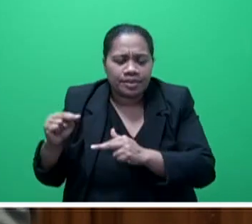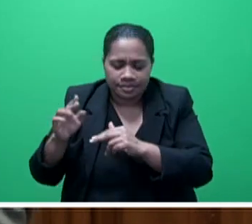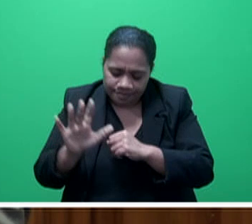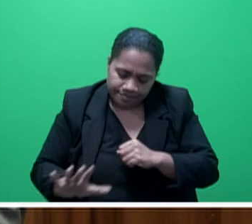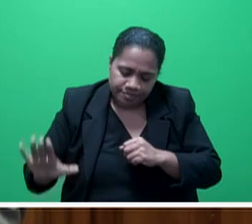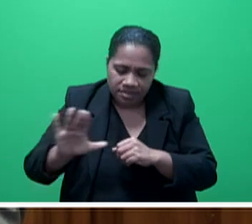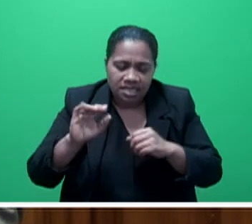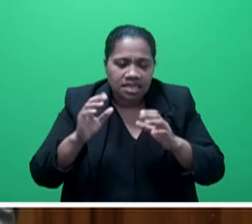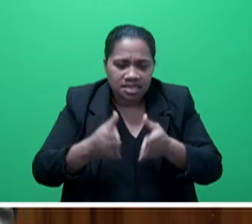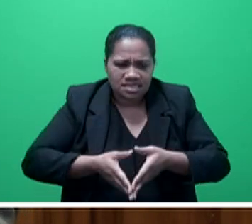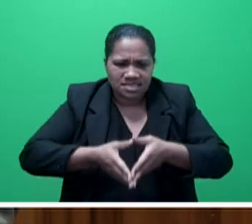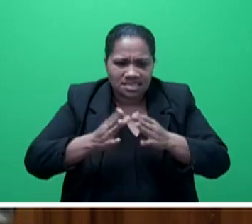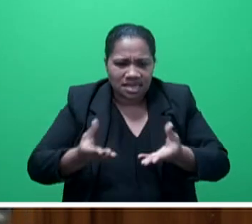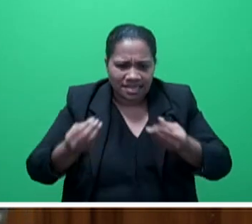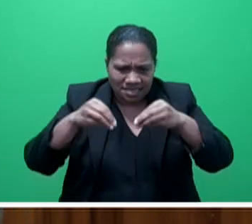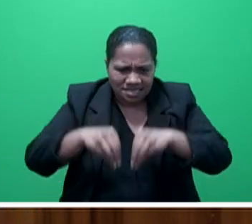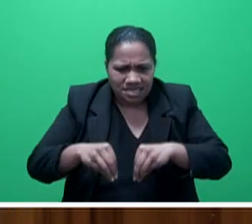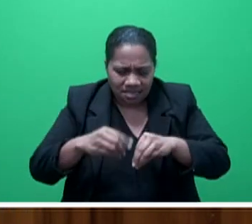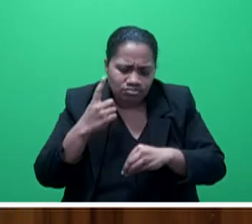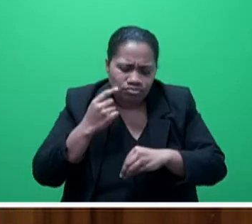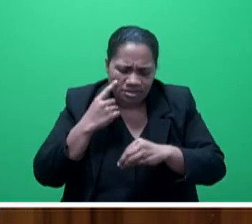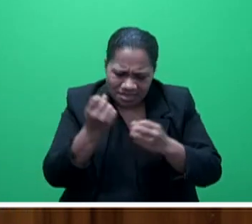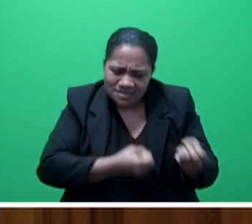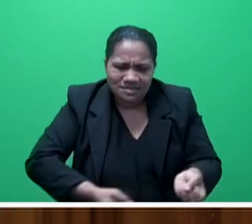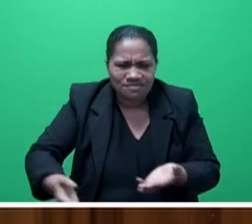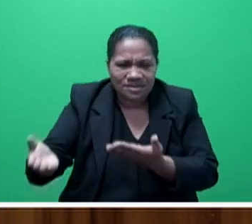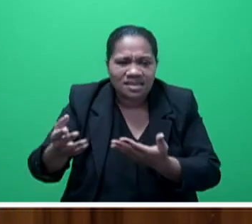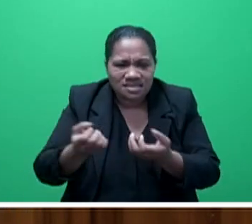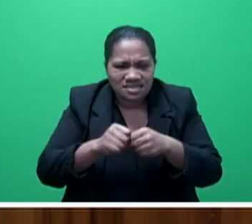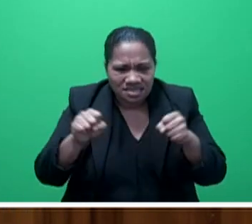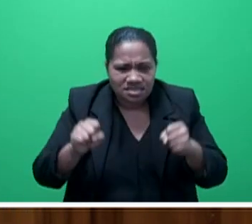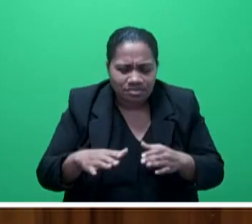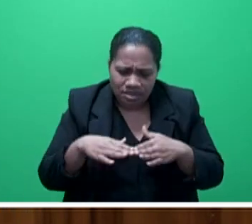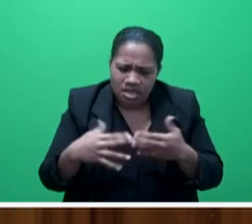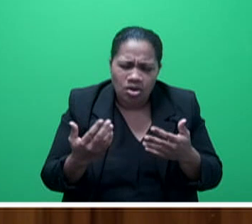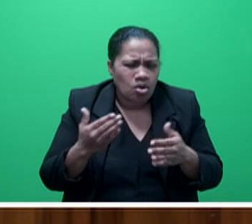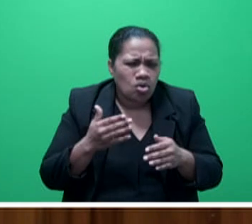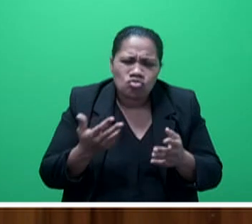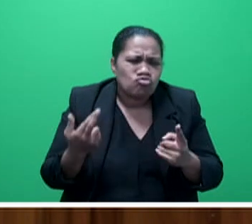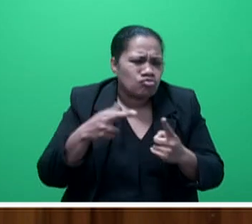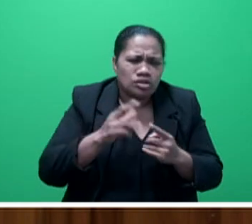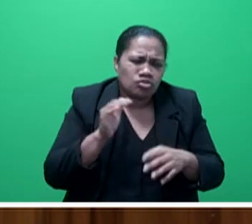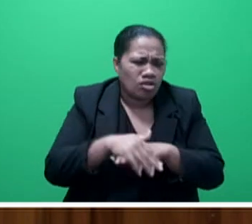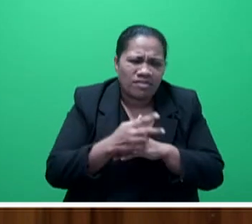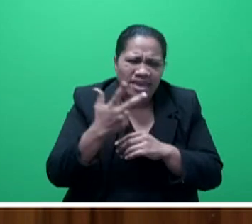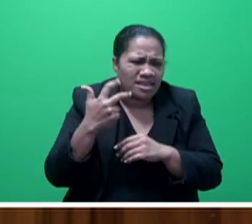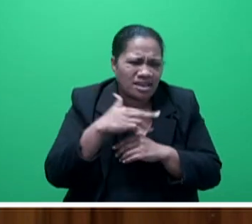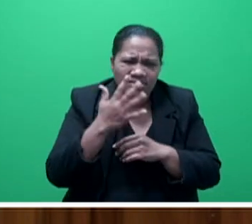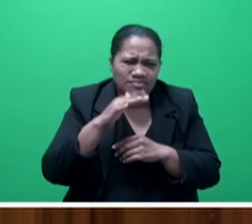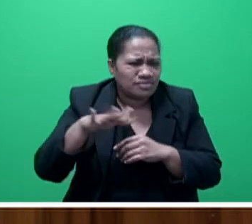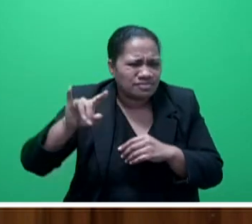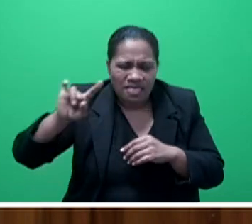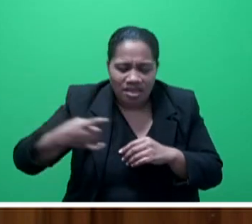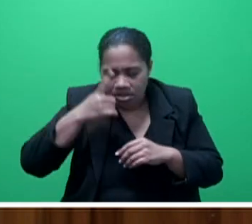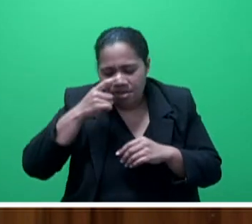supply systems in rural schemes and now has a reach of over 829,000 people nationwide.